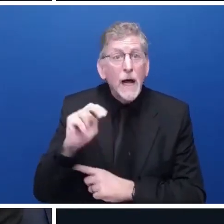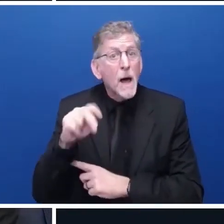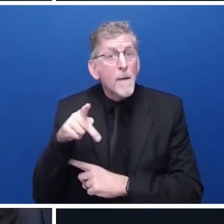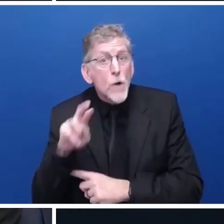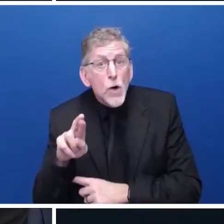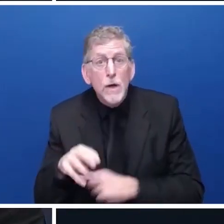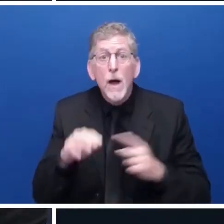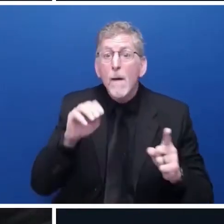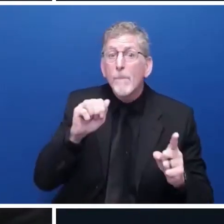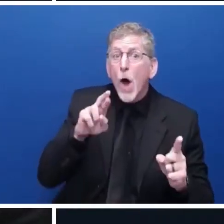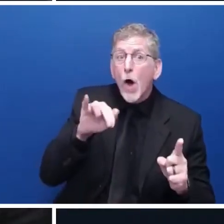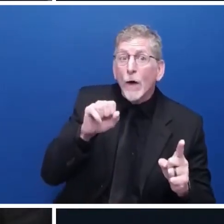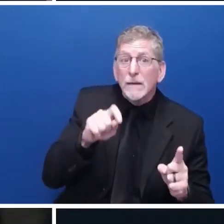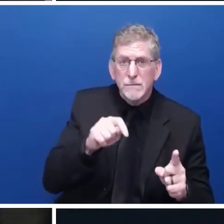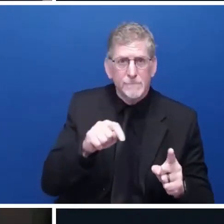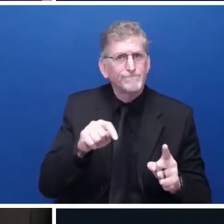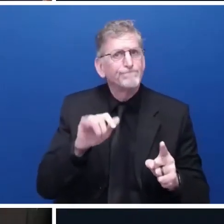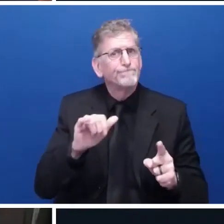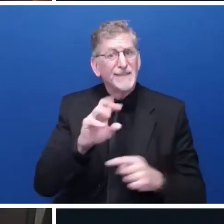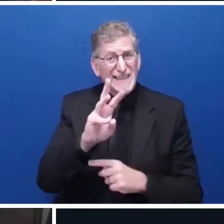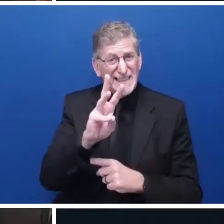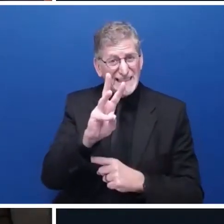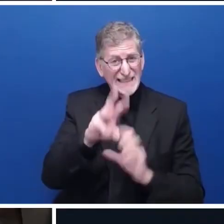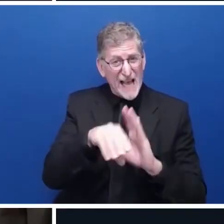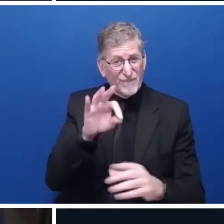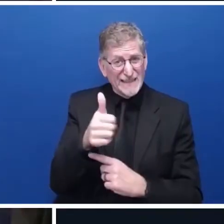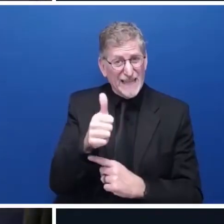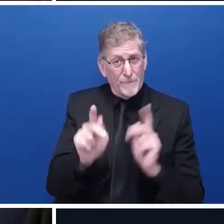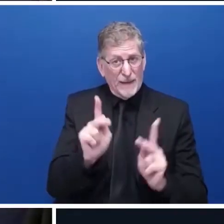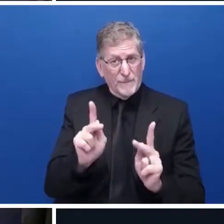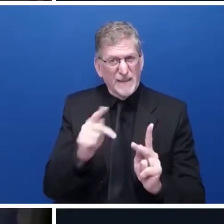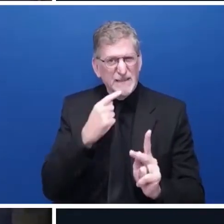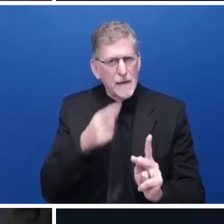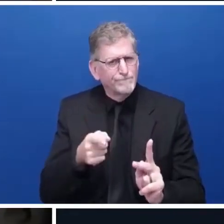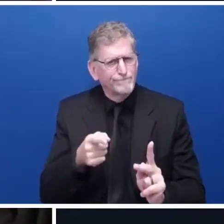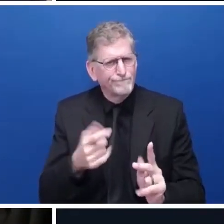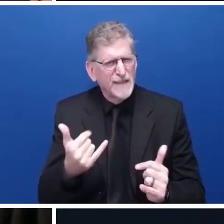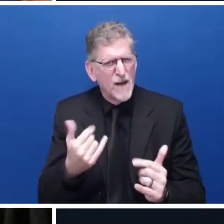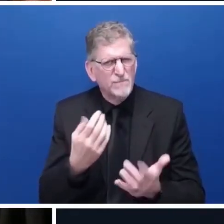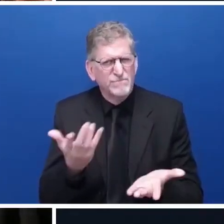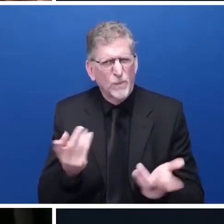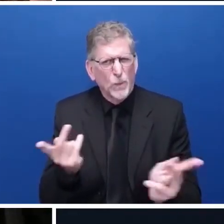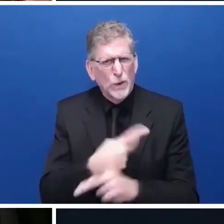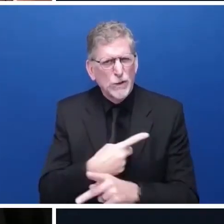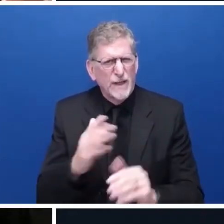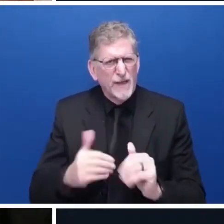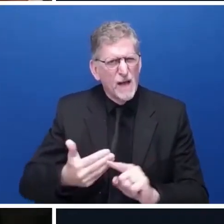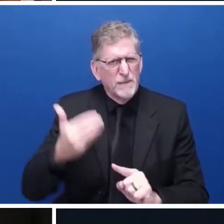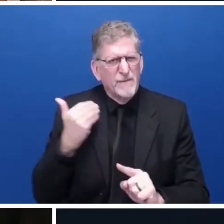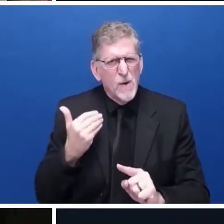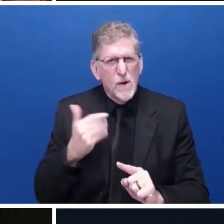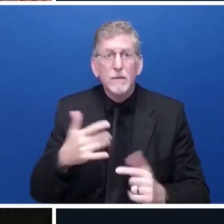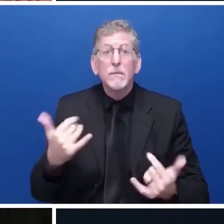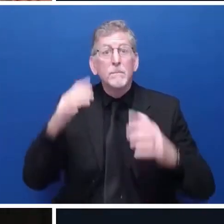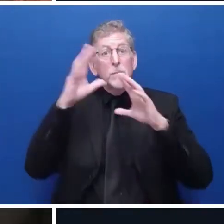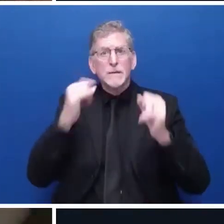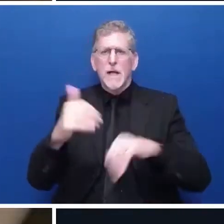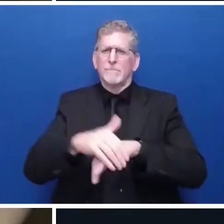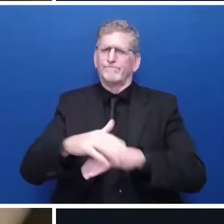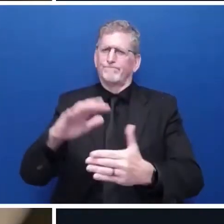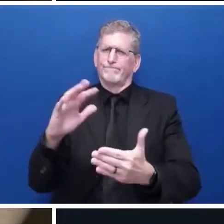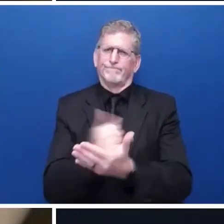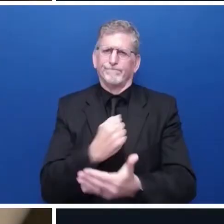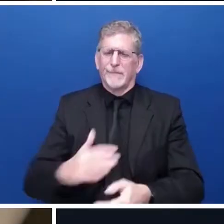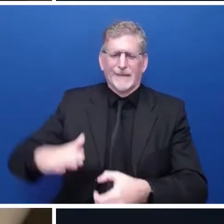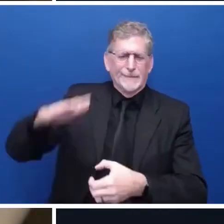this first State of the Union address of his second term, live from Capitol Hill, where our team is standing by. Our White House